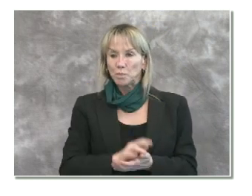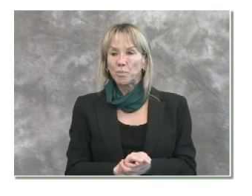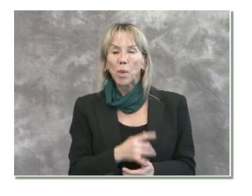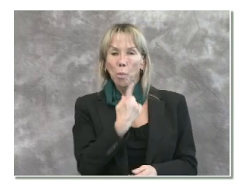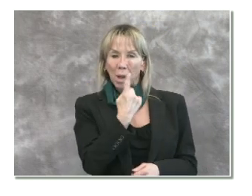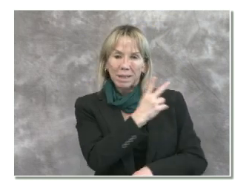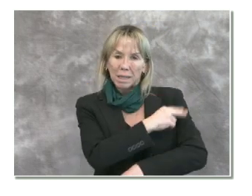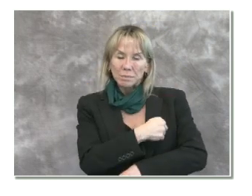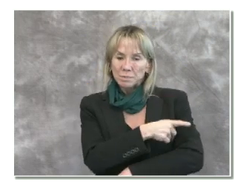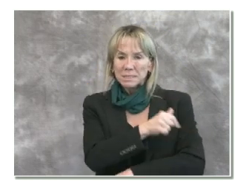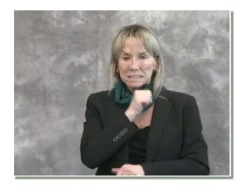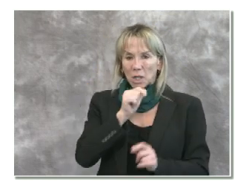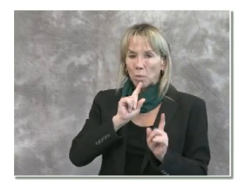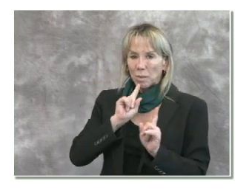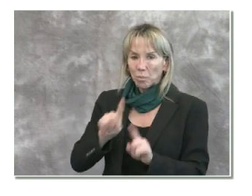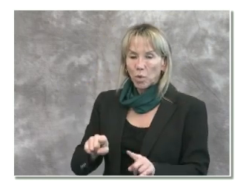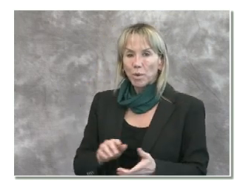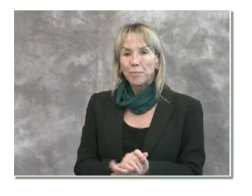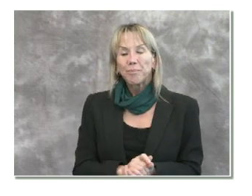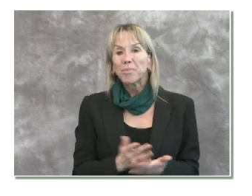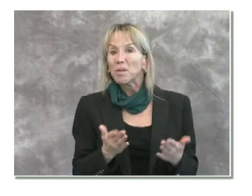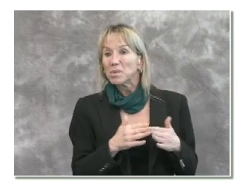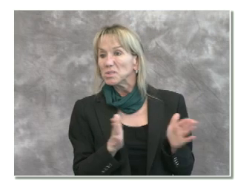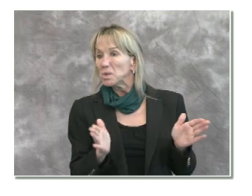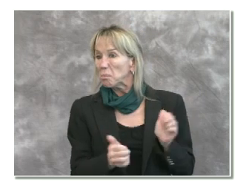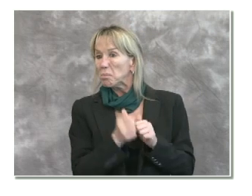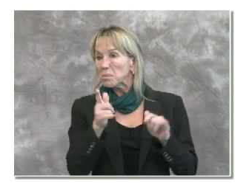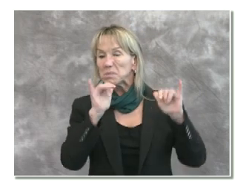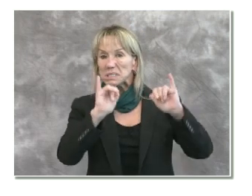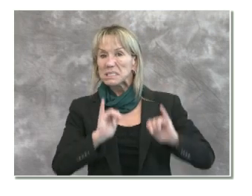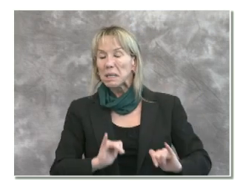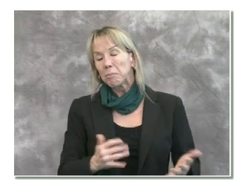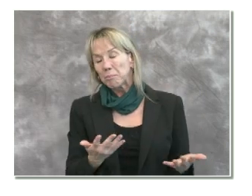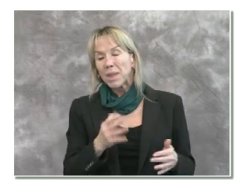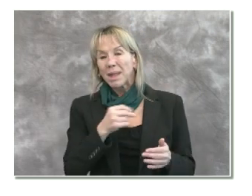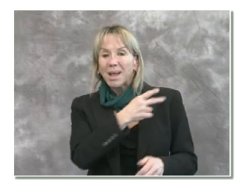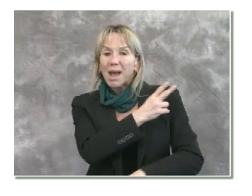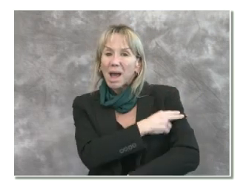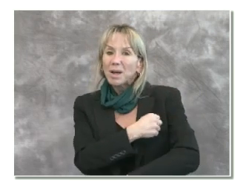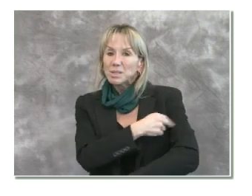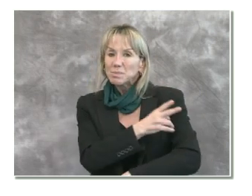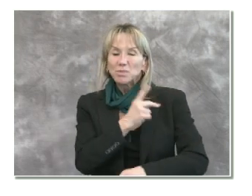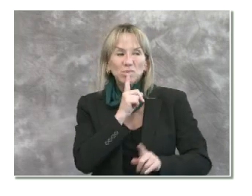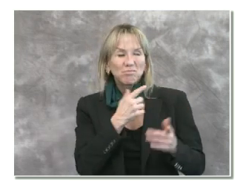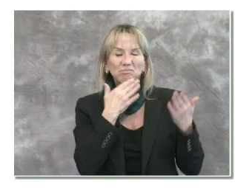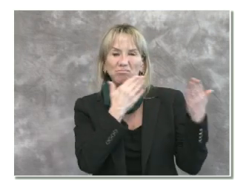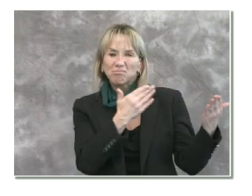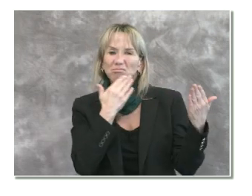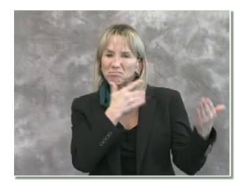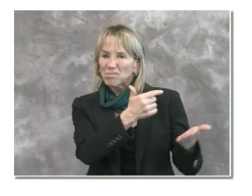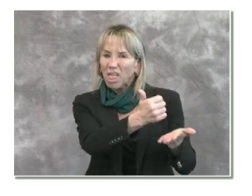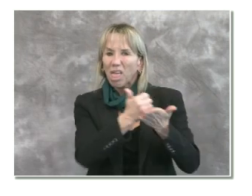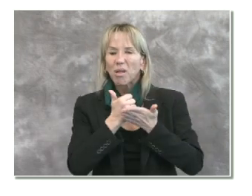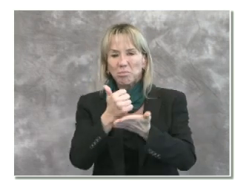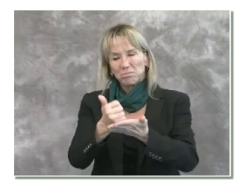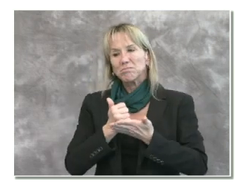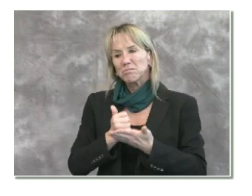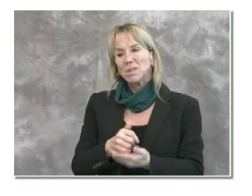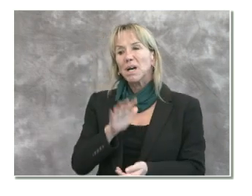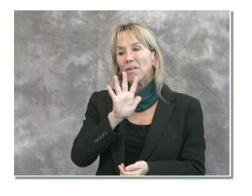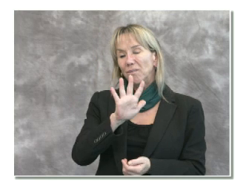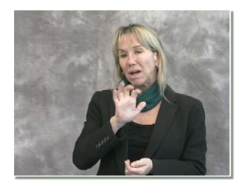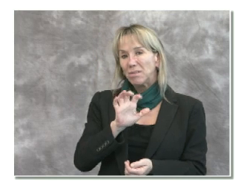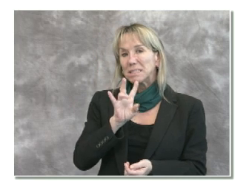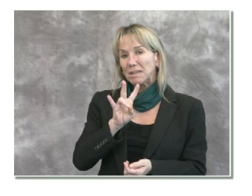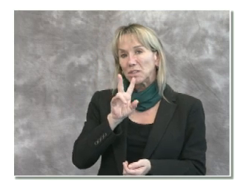reported. But again, general consistent participation and help by our hospital partners, which we appreciate. 572 ventilators are